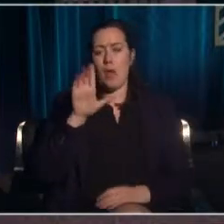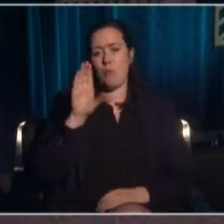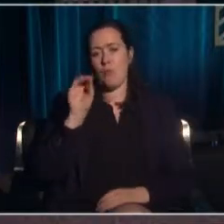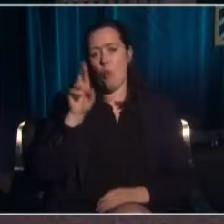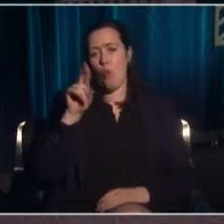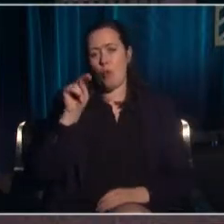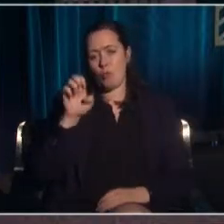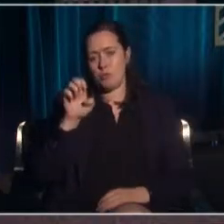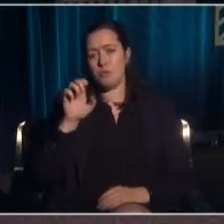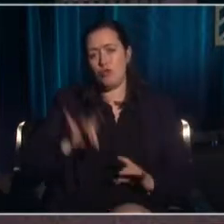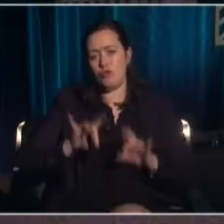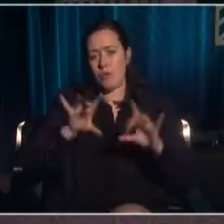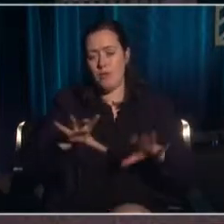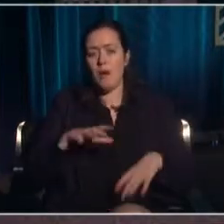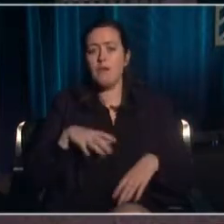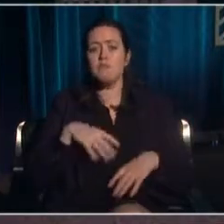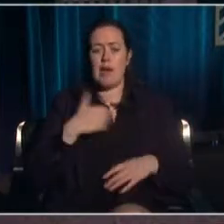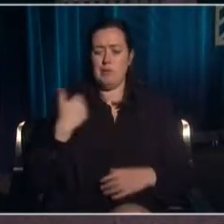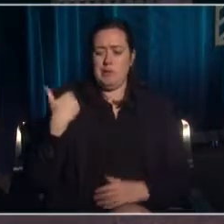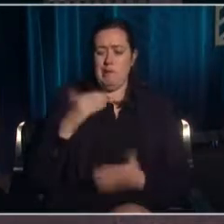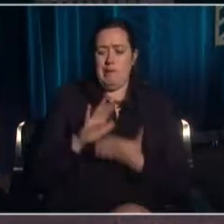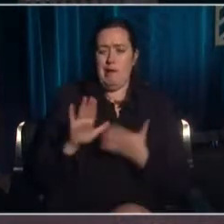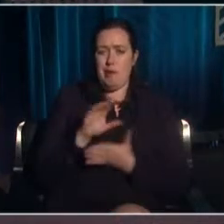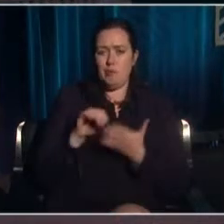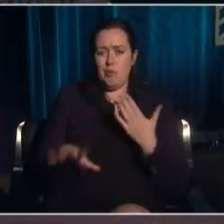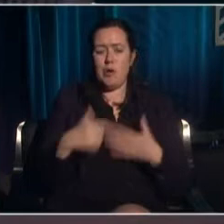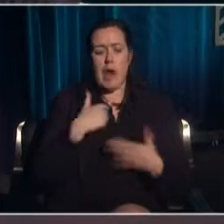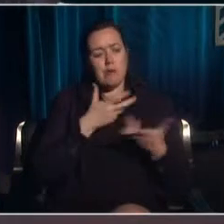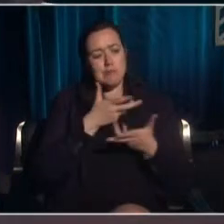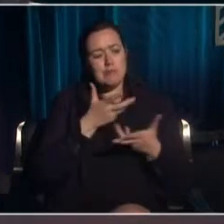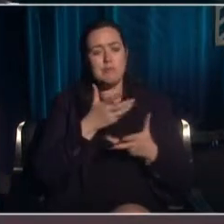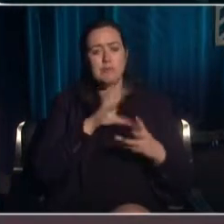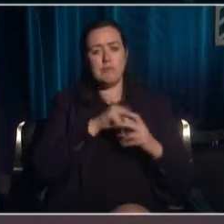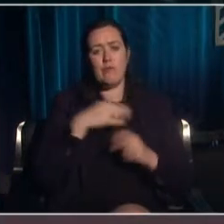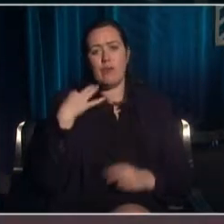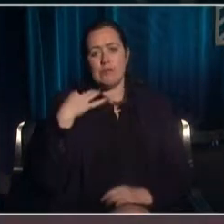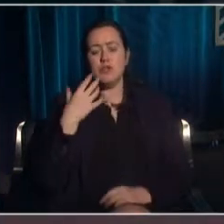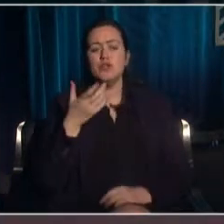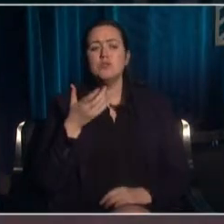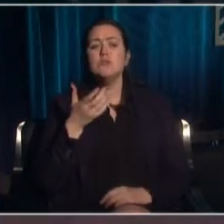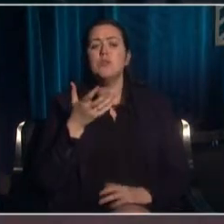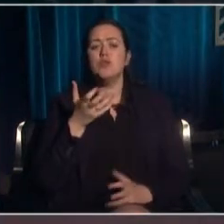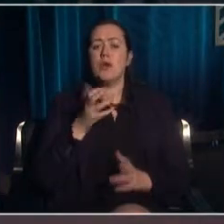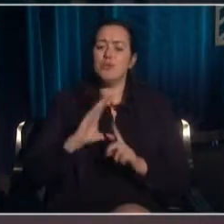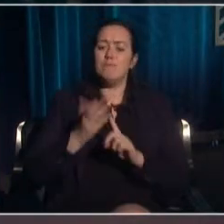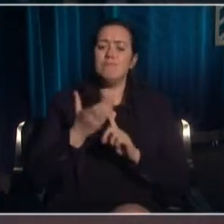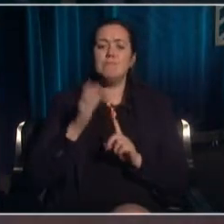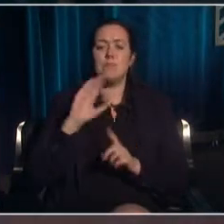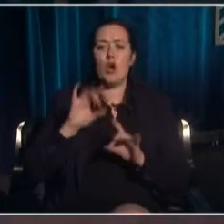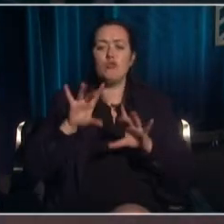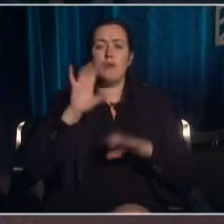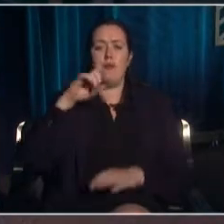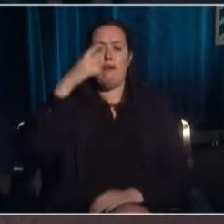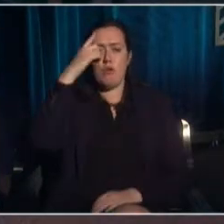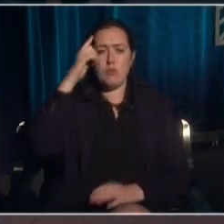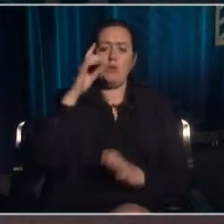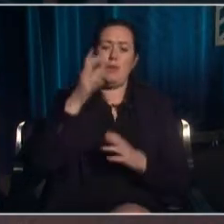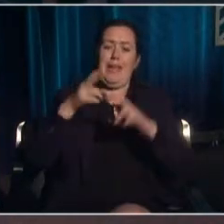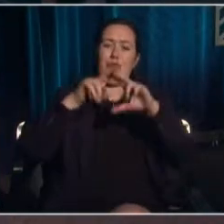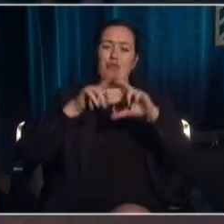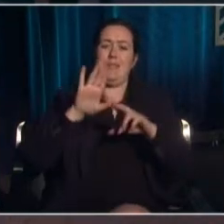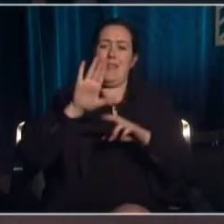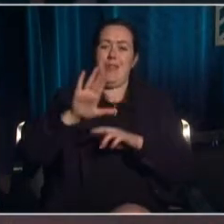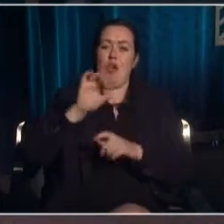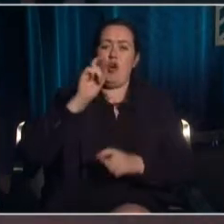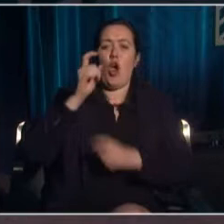some other volunteers were working to try and get the Australian government to increase its contributions of foreign aid. As you remember,